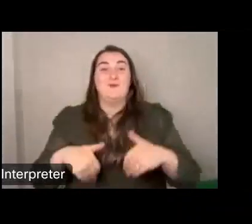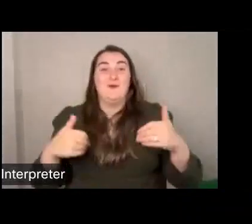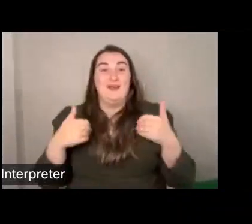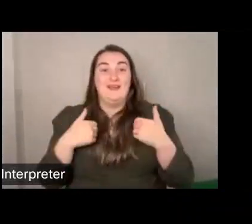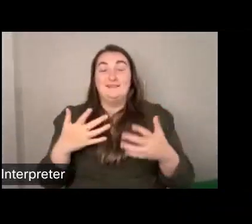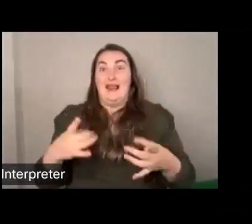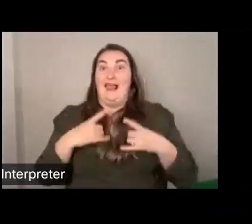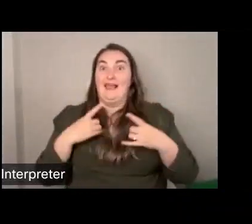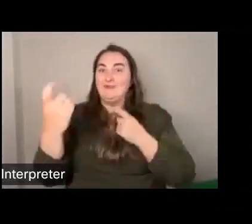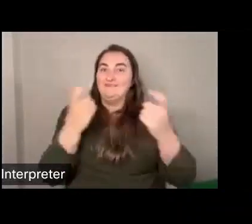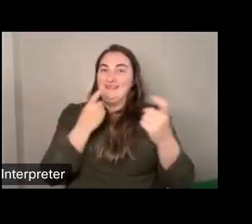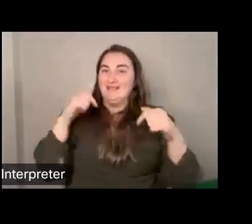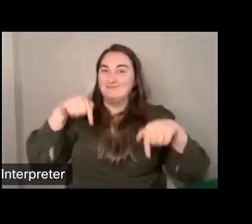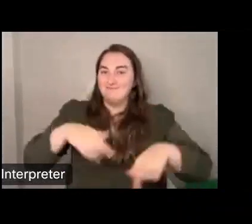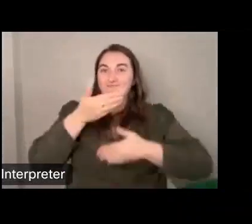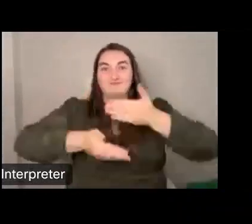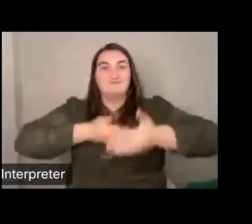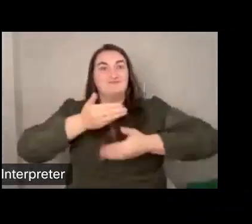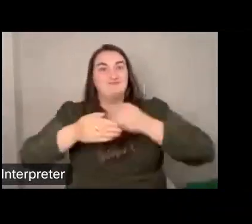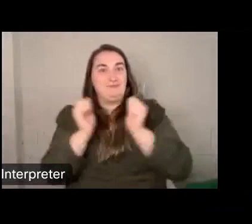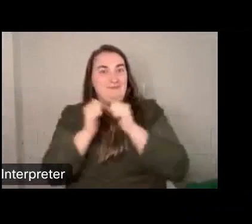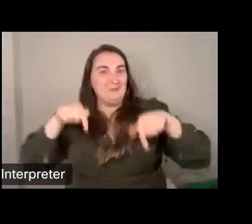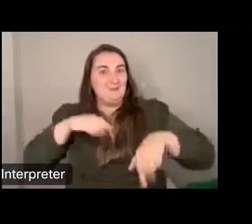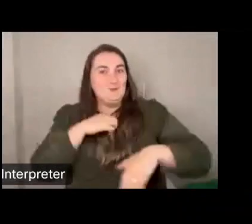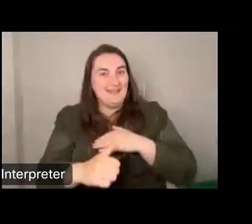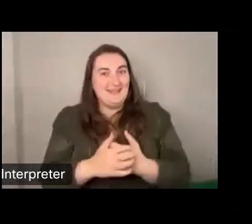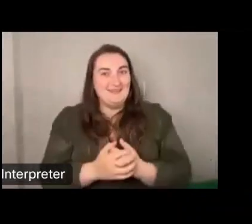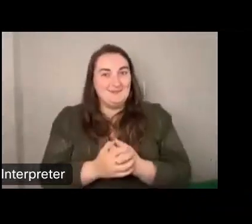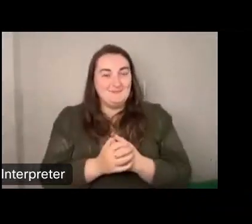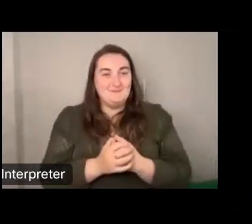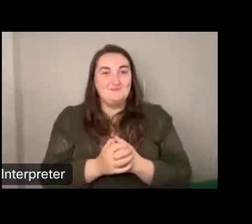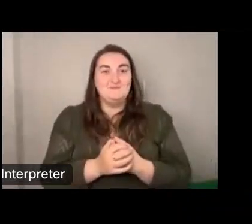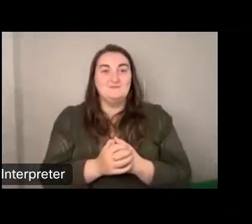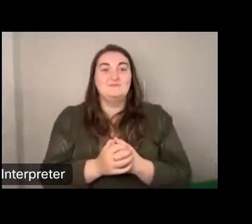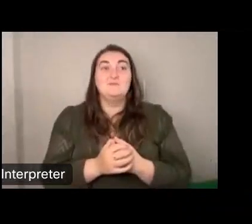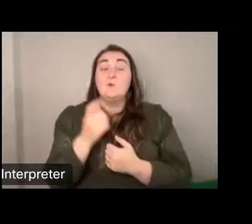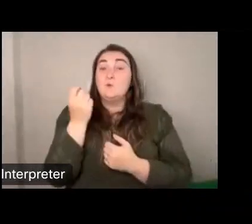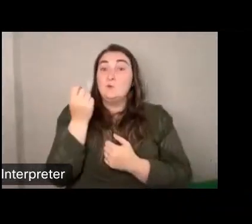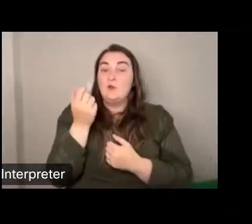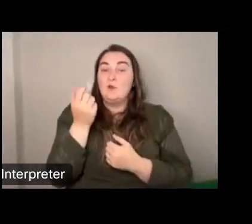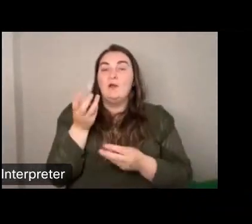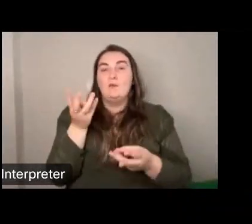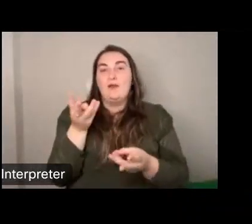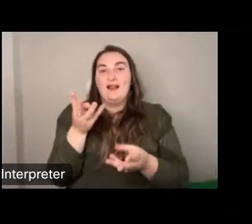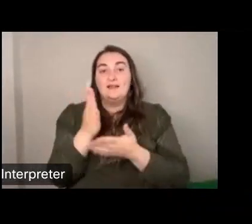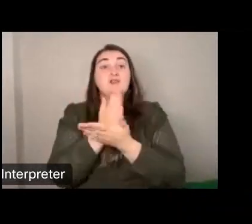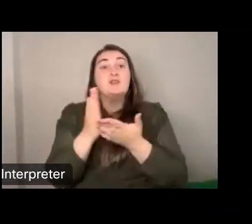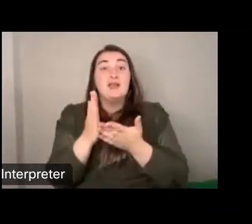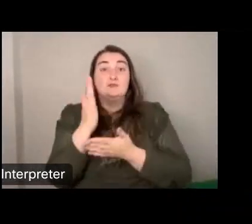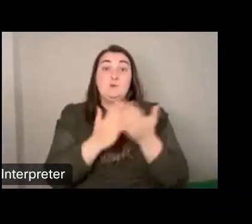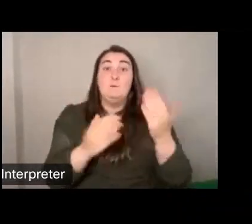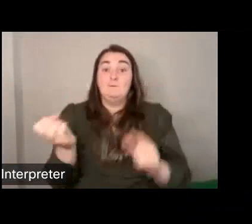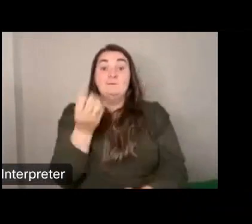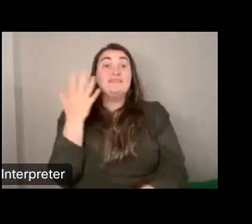invitation to speak with you and meet with you today. In a moment, I'm going to be sharing up some slides, which